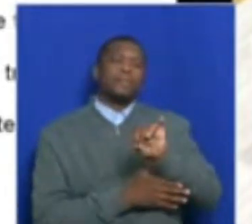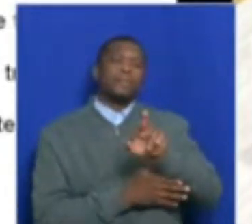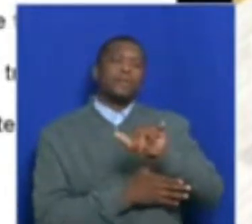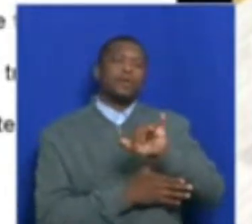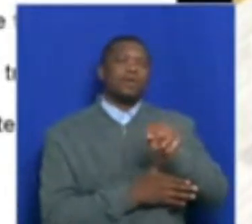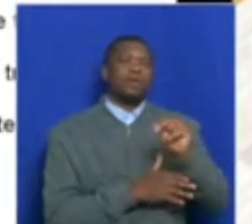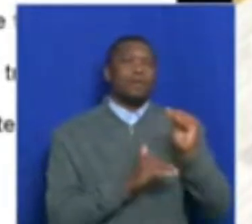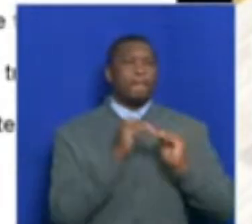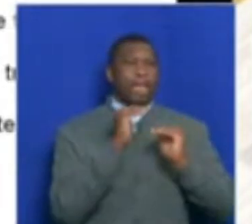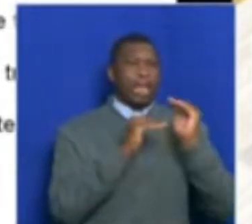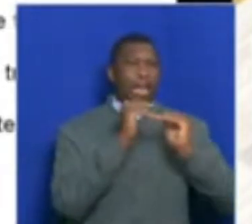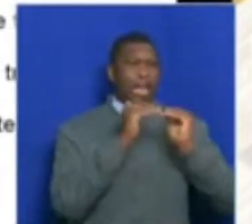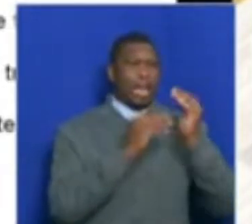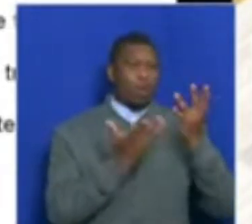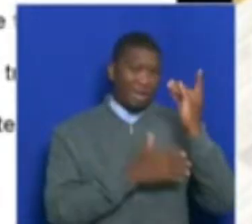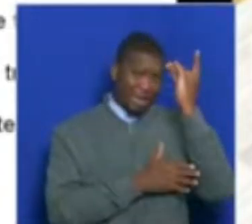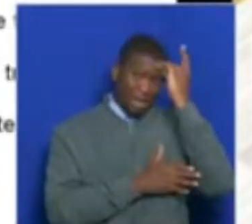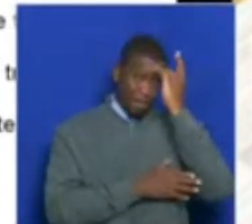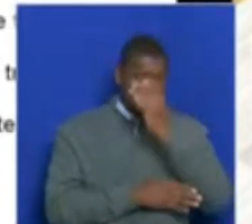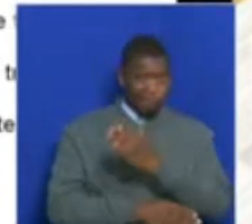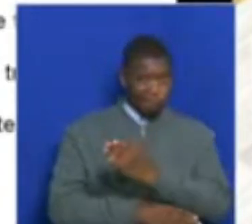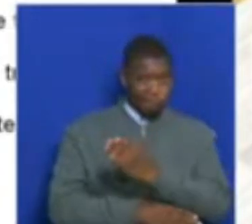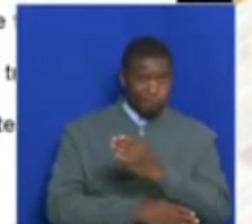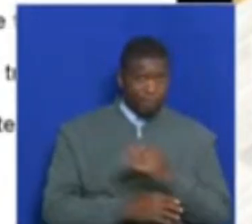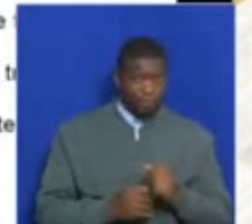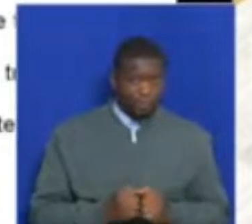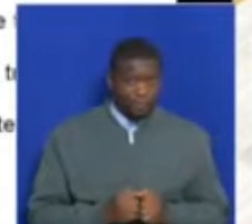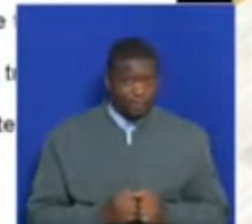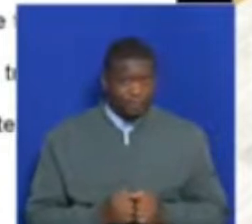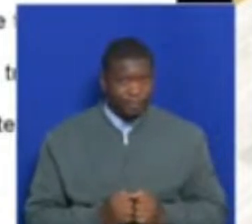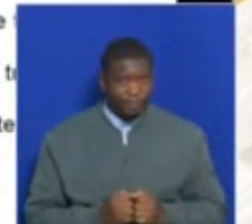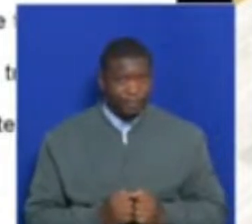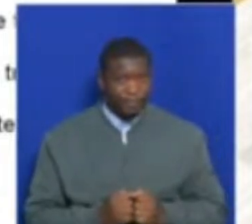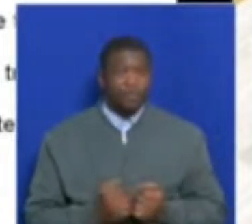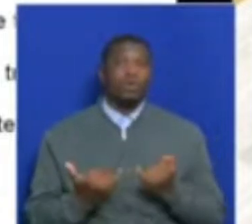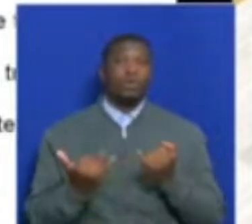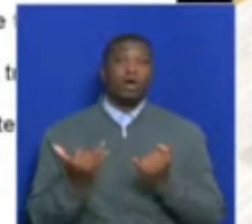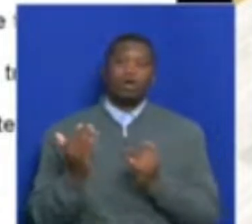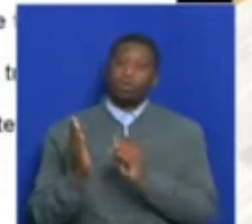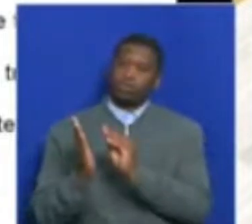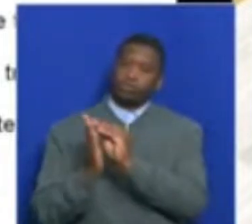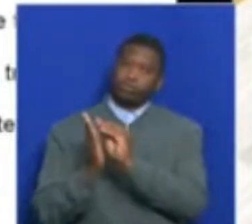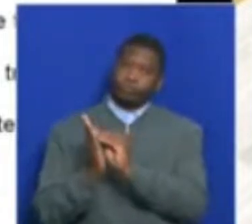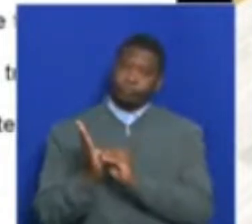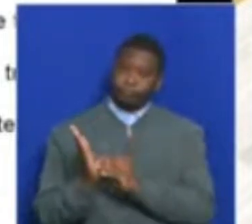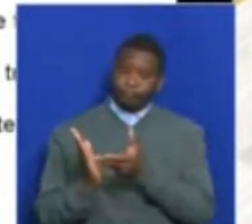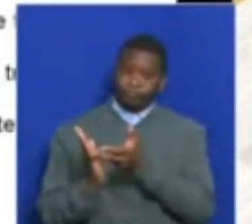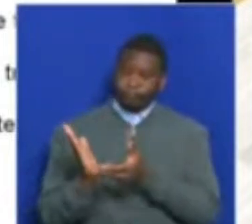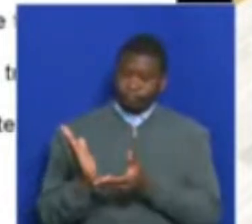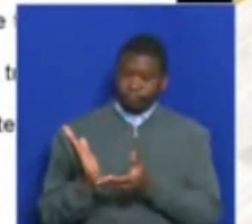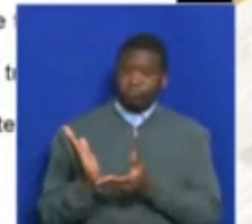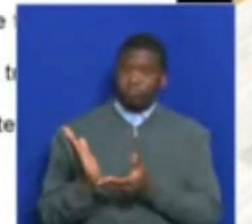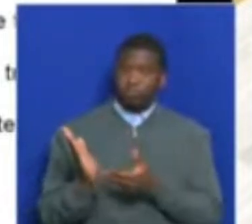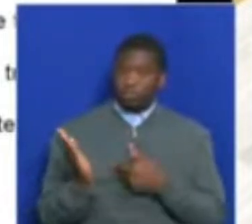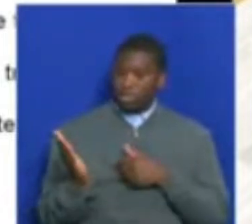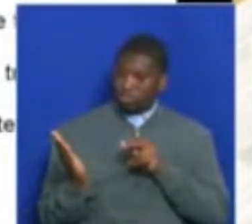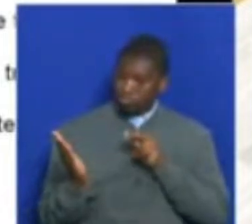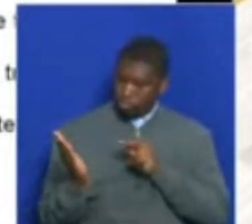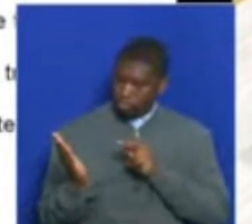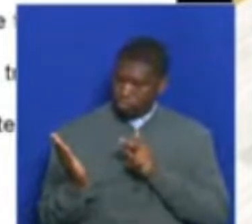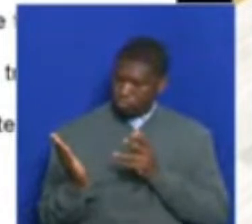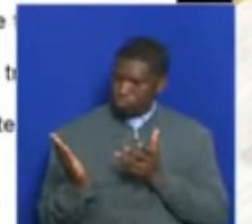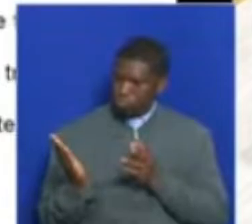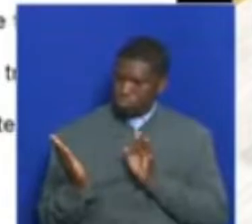Durban. The contents of the statement are within my personal knowledge, save where the contrary